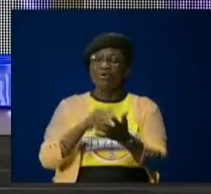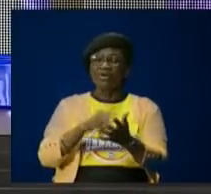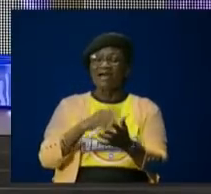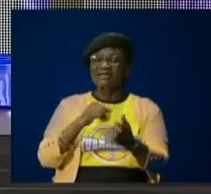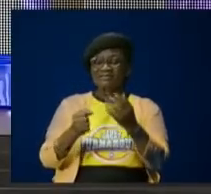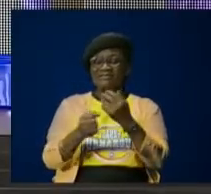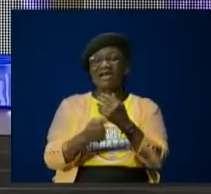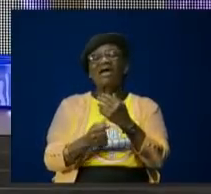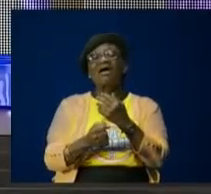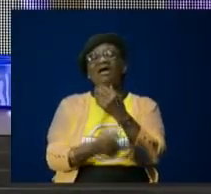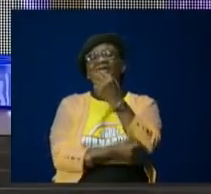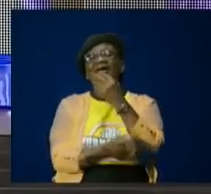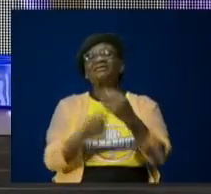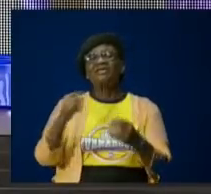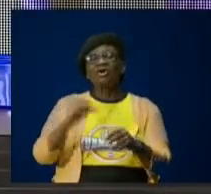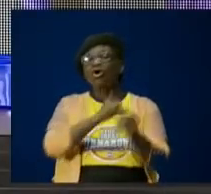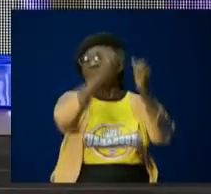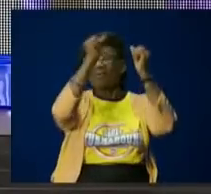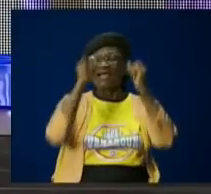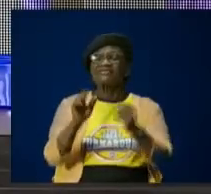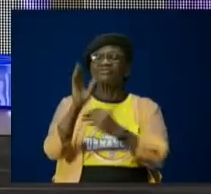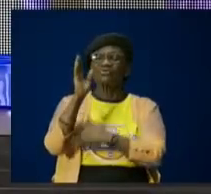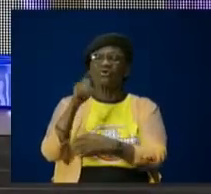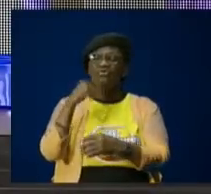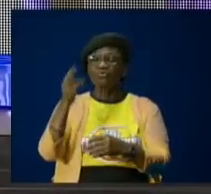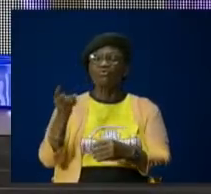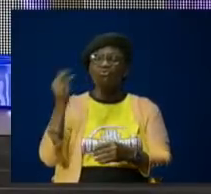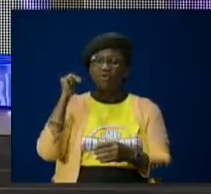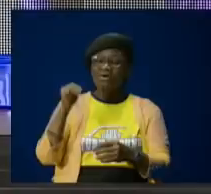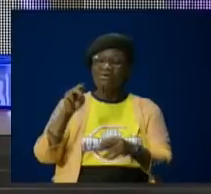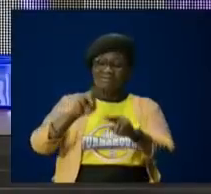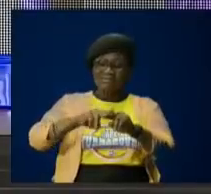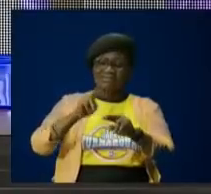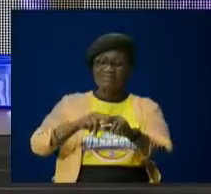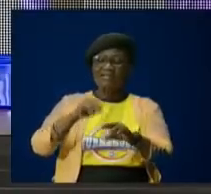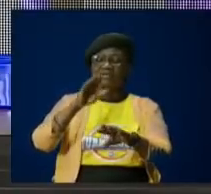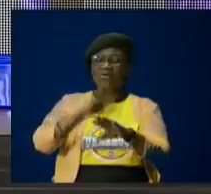God, who was seated on his throne, got up.